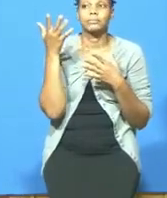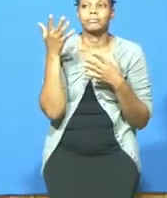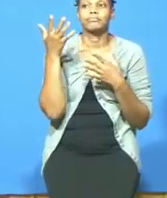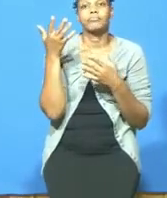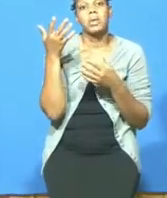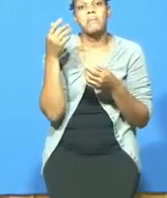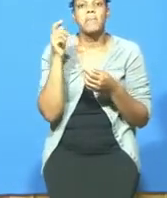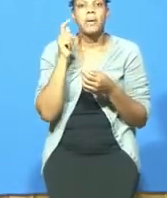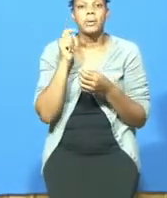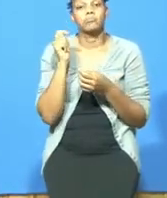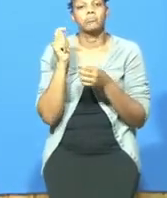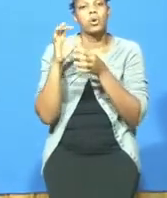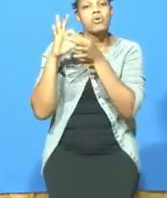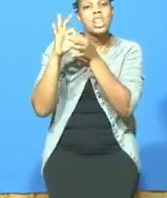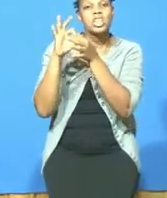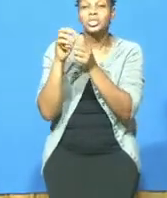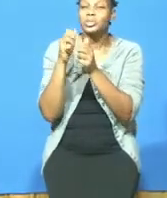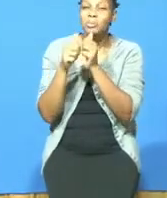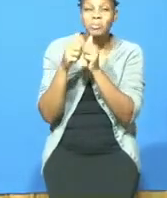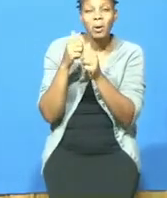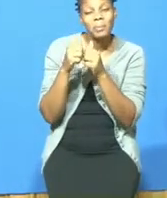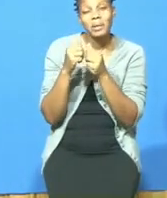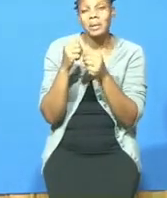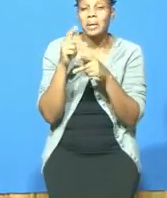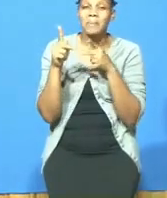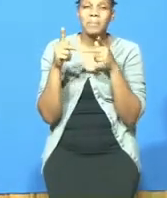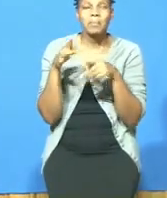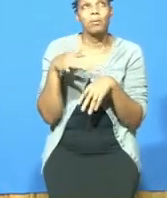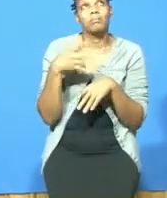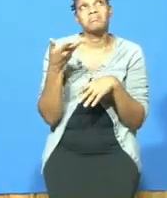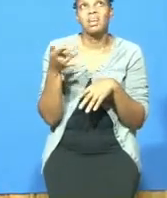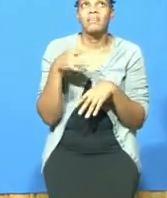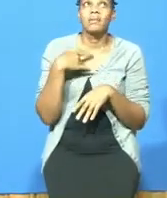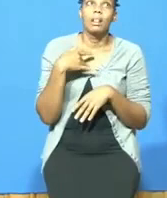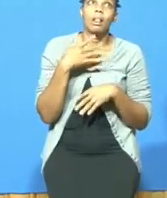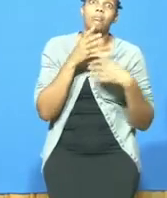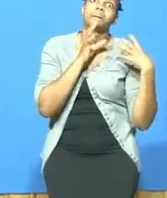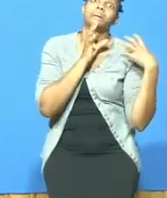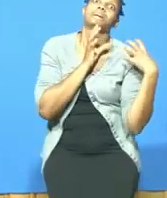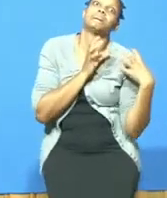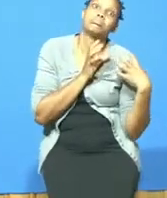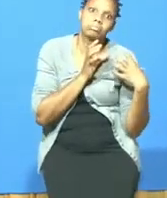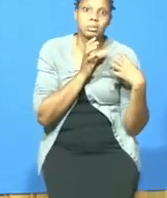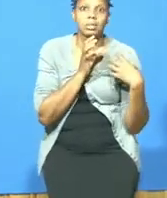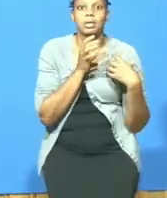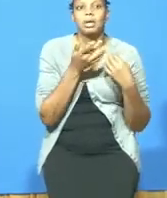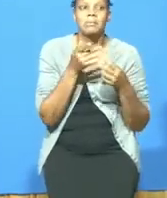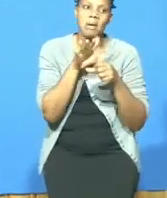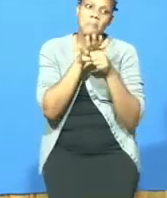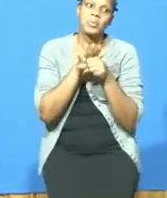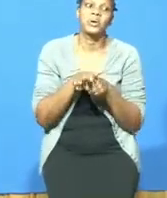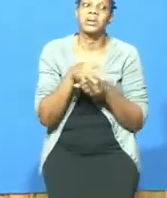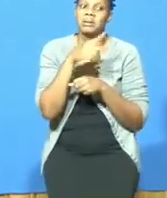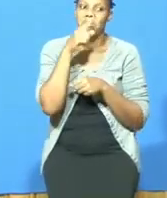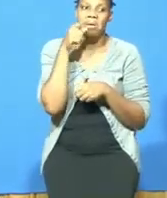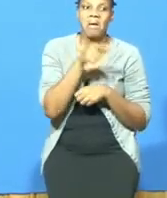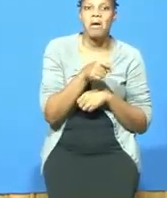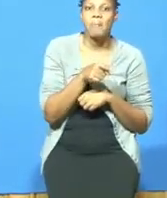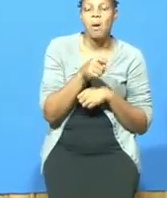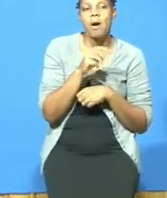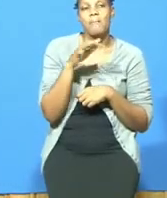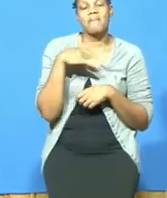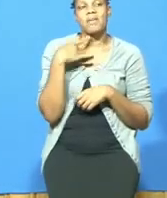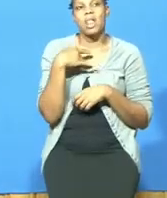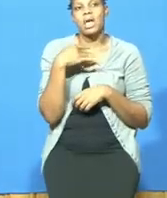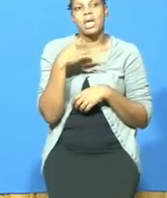relationship problems. You know, people overall feeling like they're a burden to others and feel like others will be better off